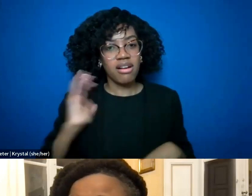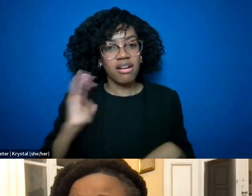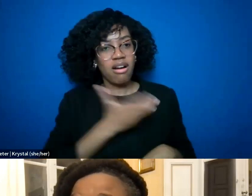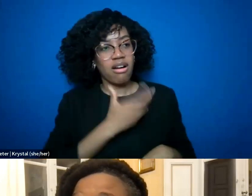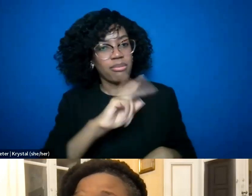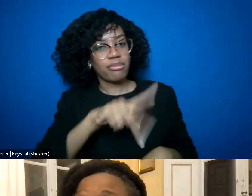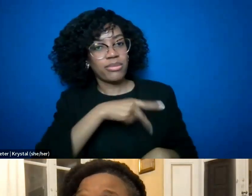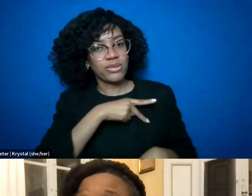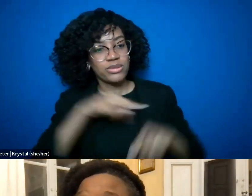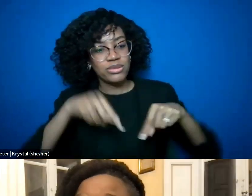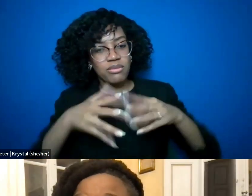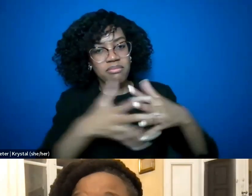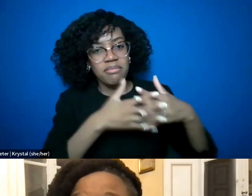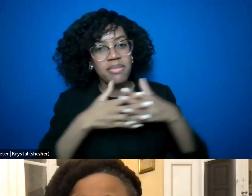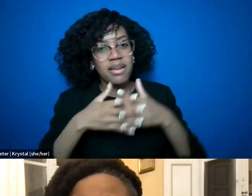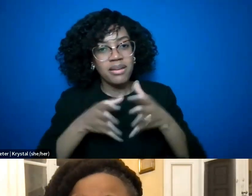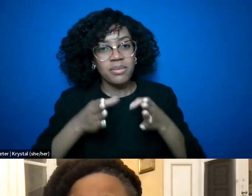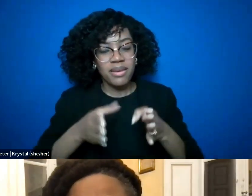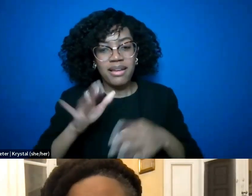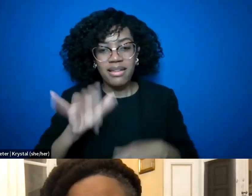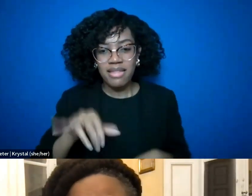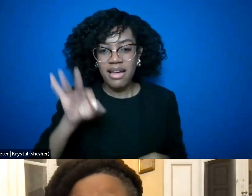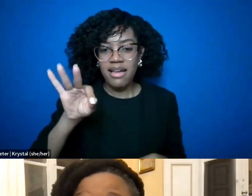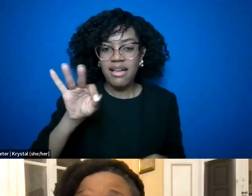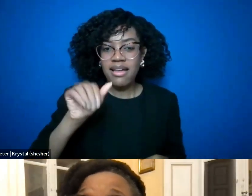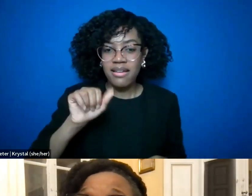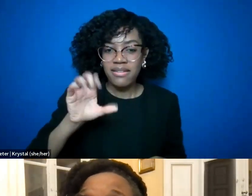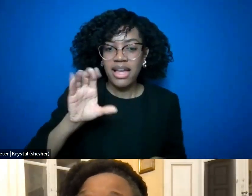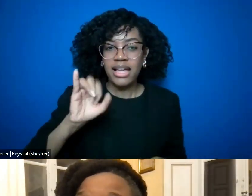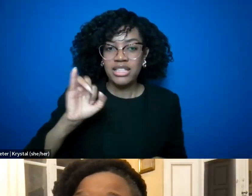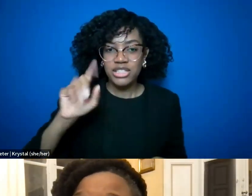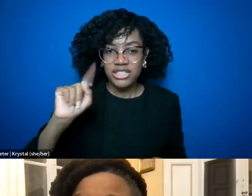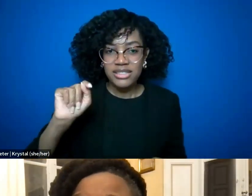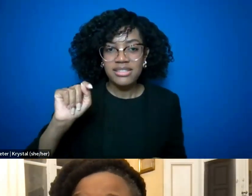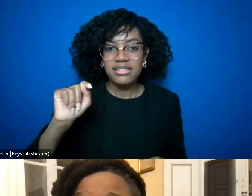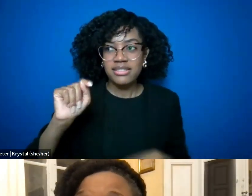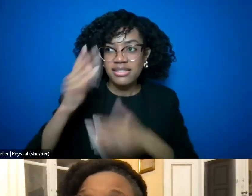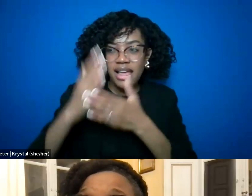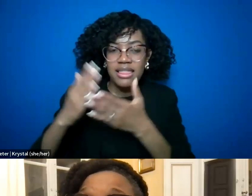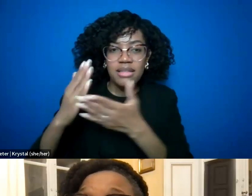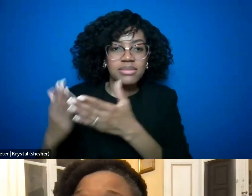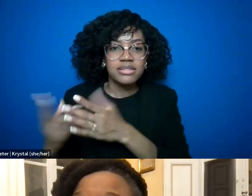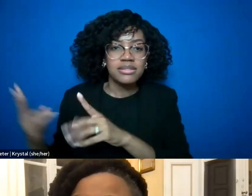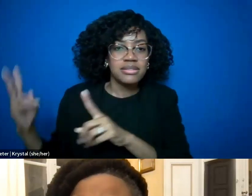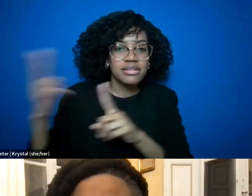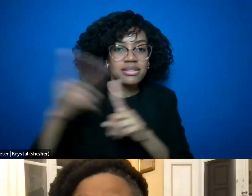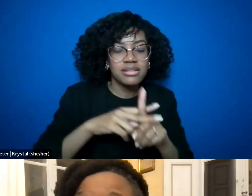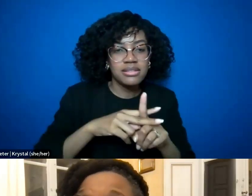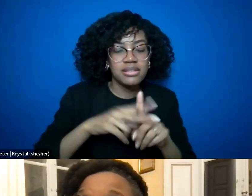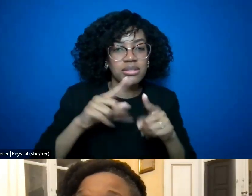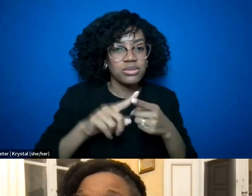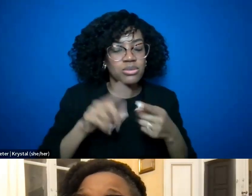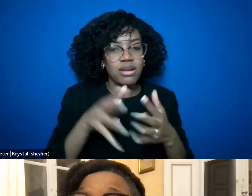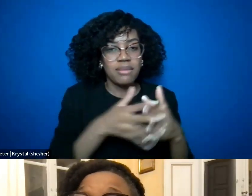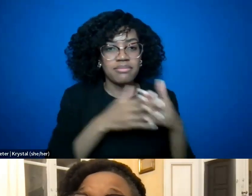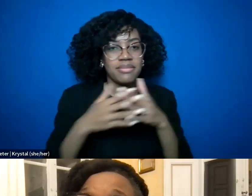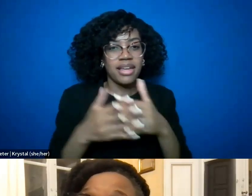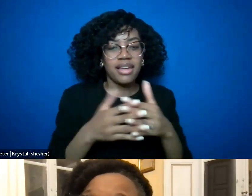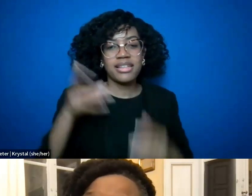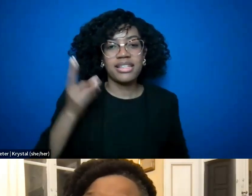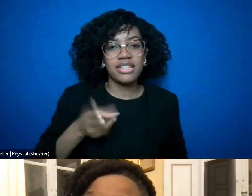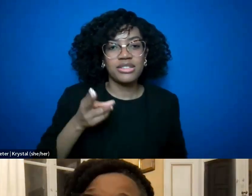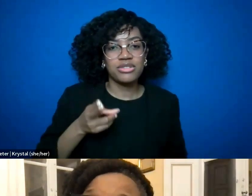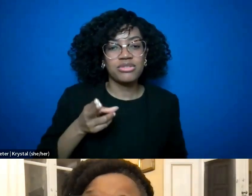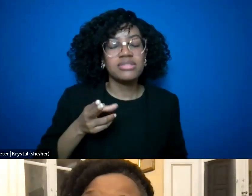fascist elements in American history attach themselves to white supremacy and find the